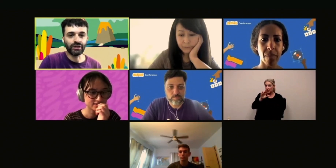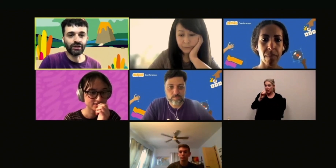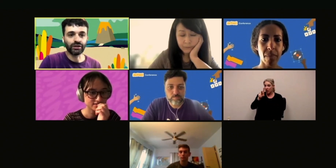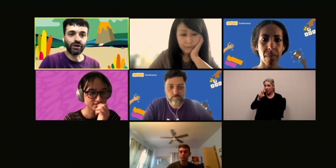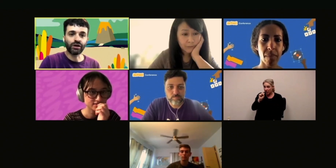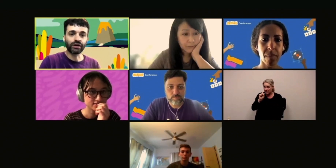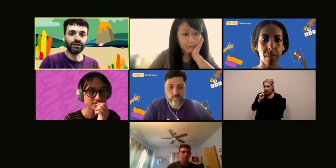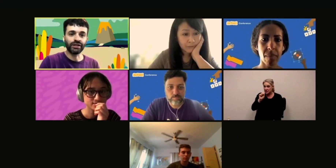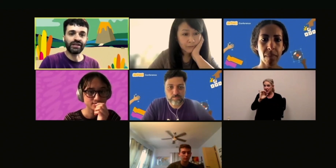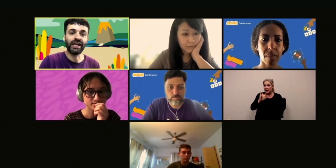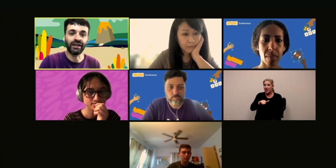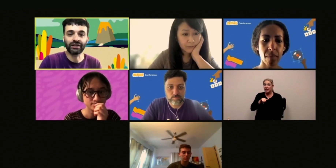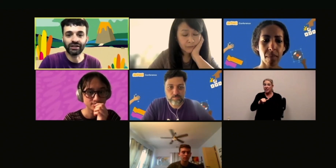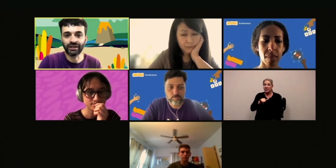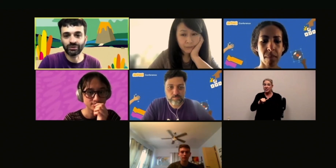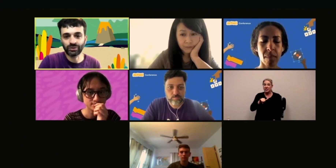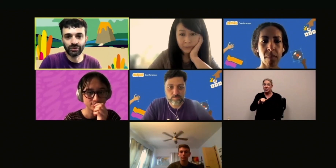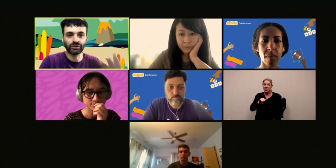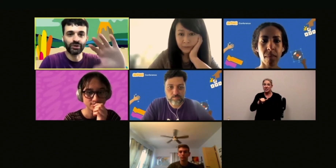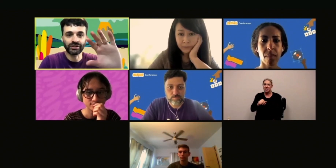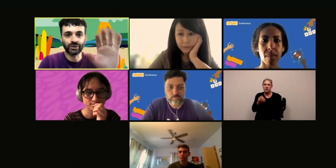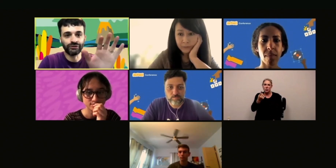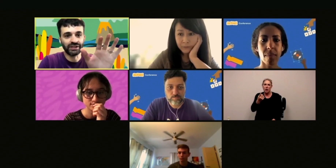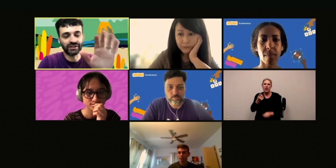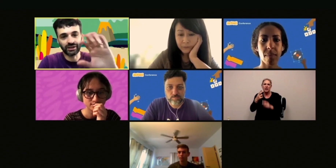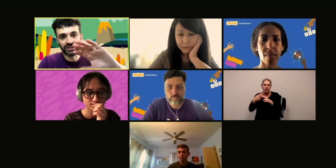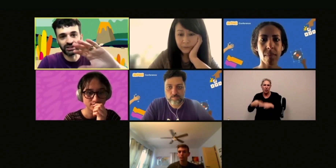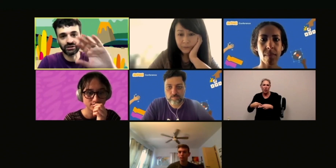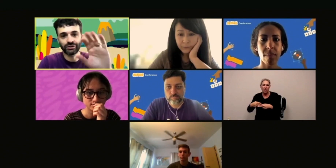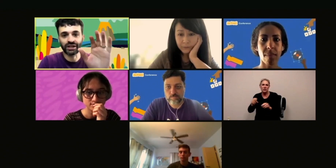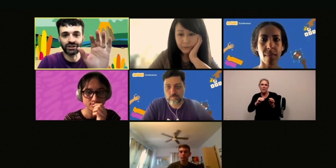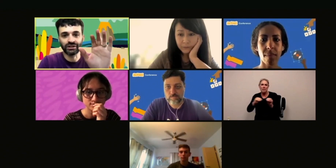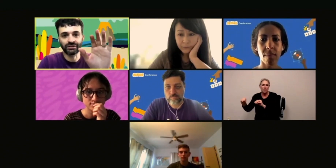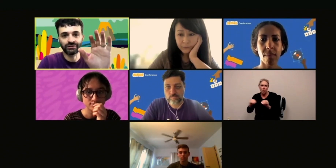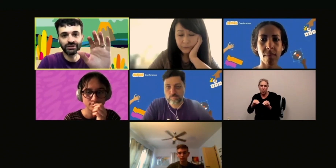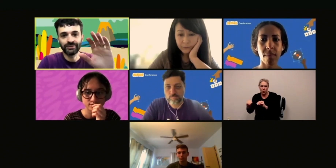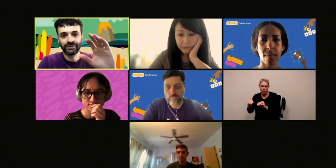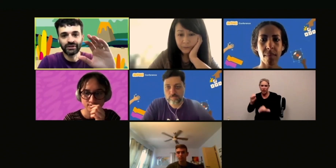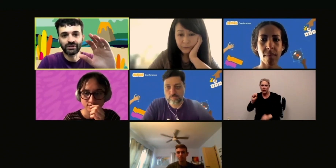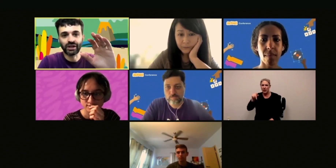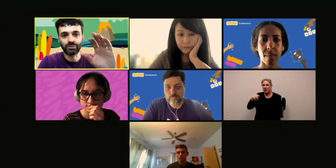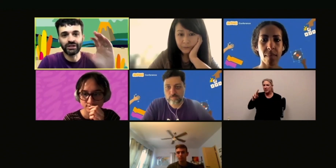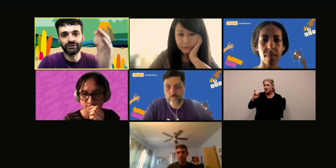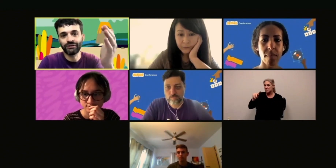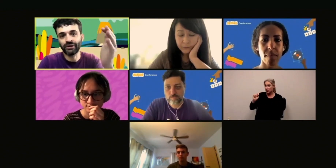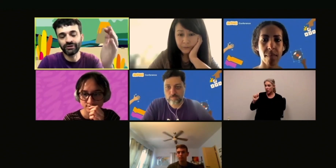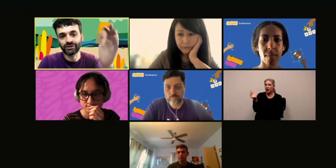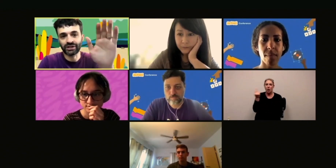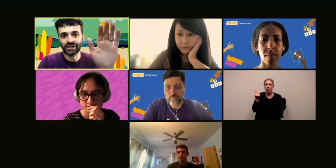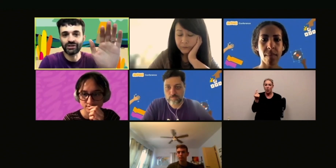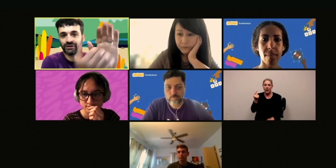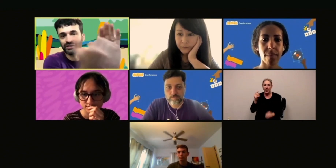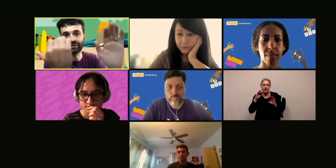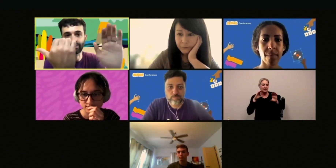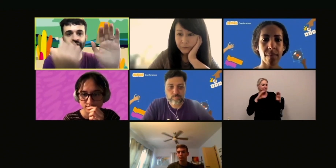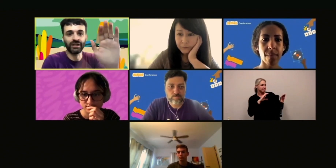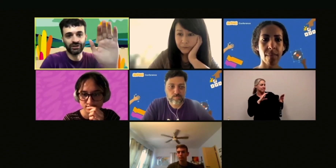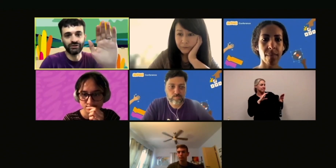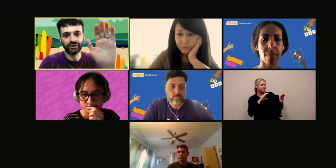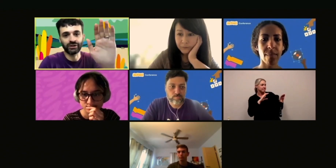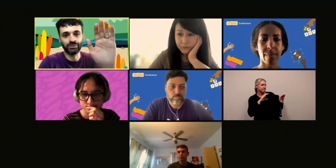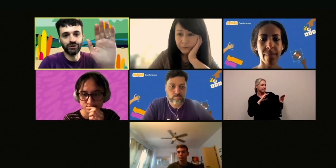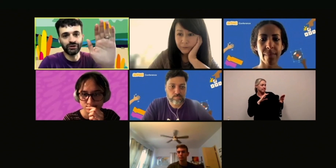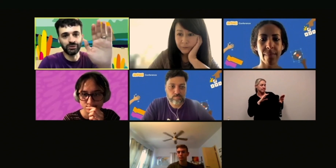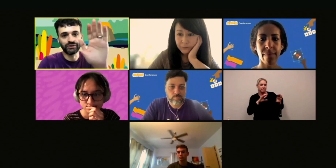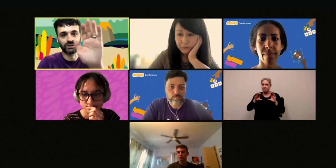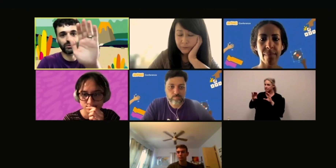sprite along its heading. Like a sprite is always facing a particular direction. So like by default, the Scratch Cat is facing to the right, and so if